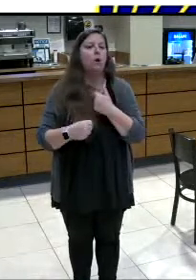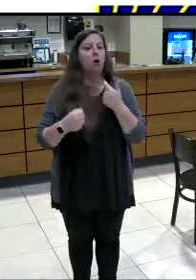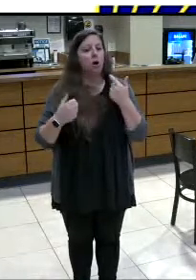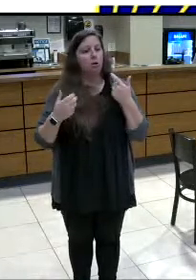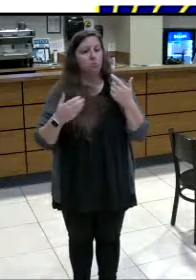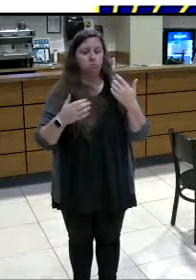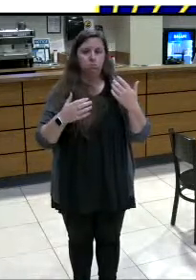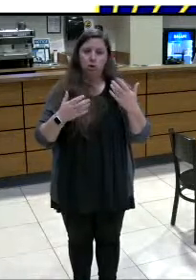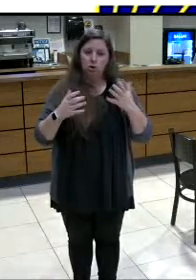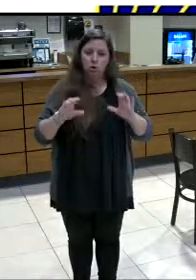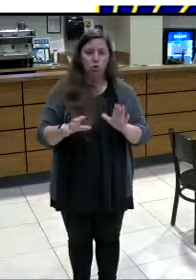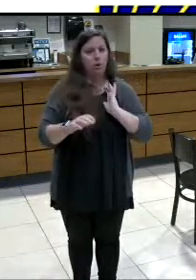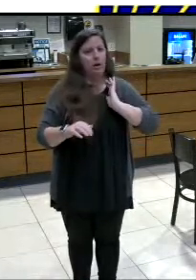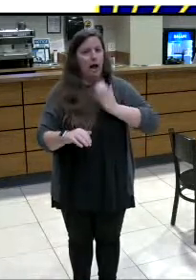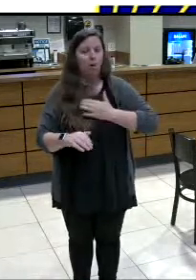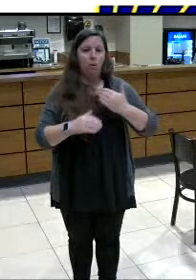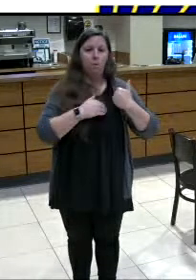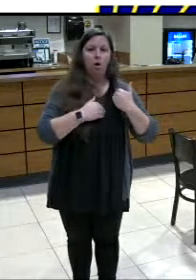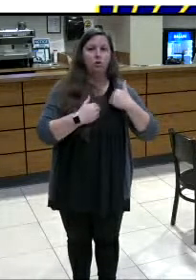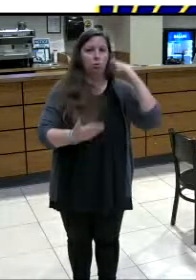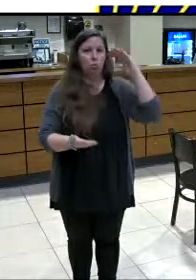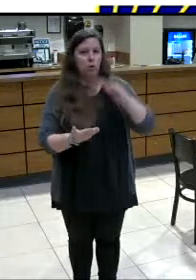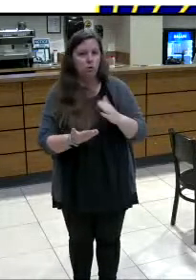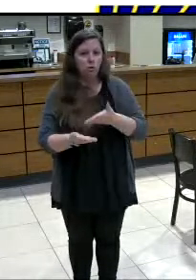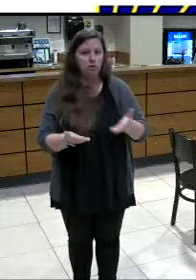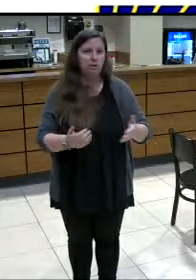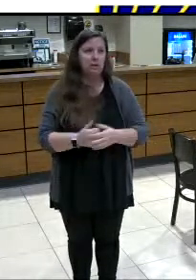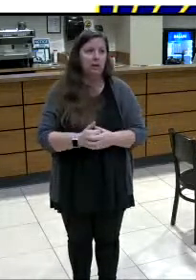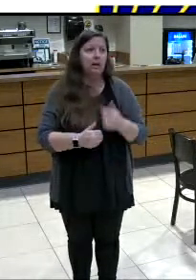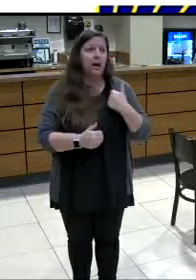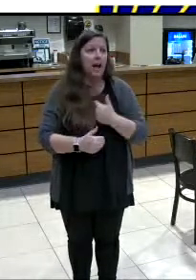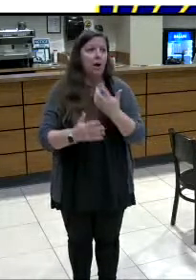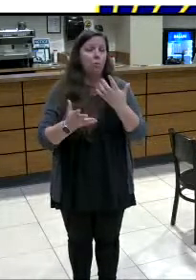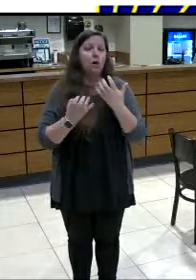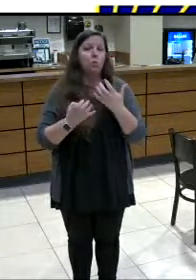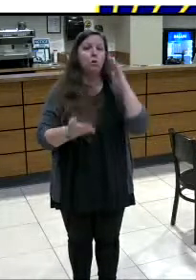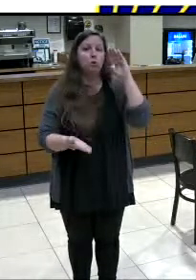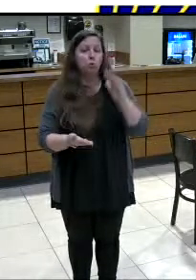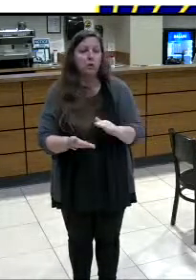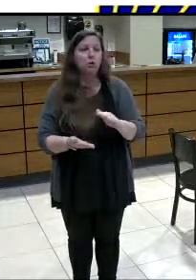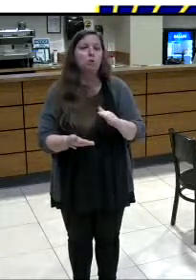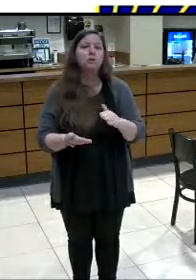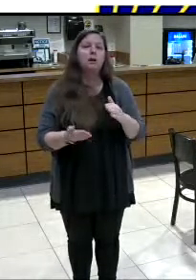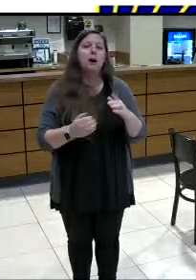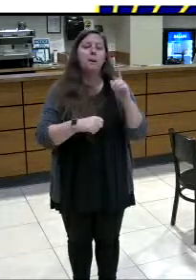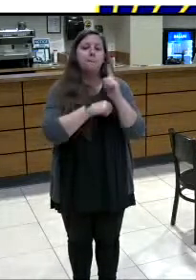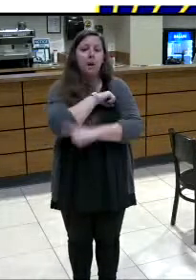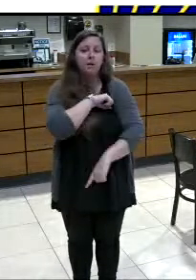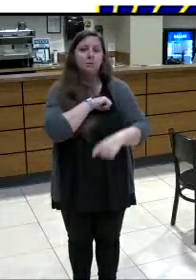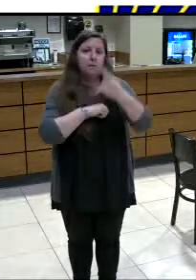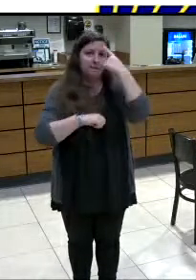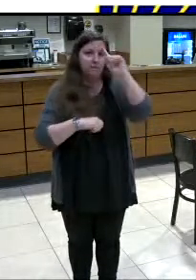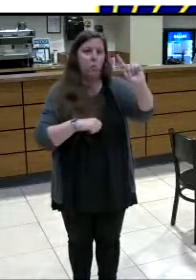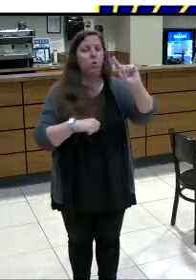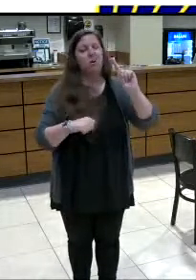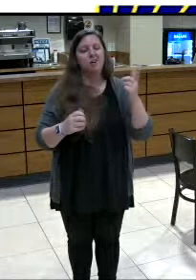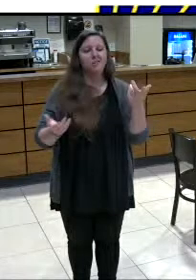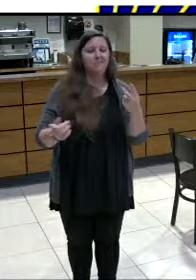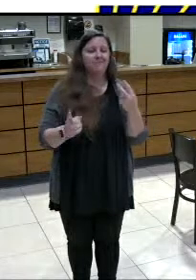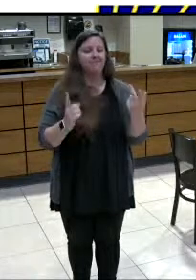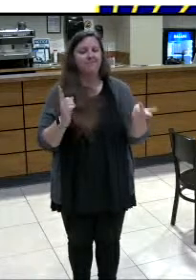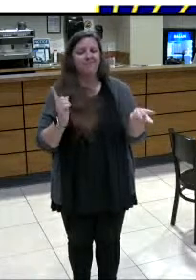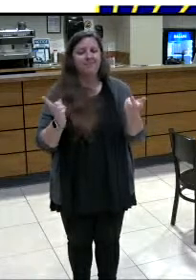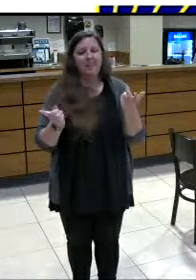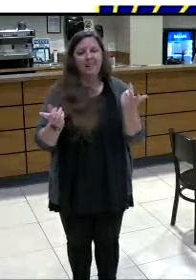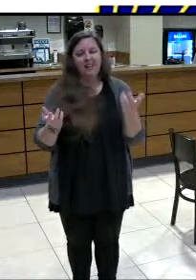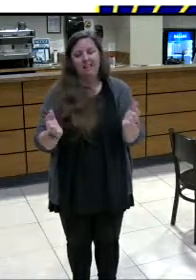reduce the use of exclusionary practices in our schools for subjective offenses. That doesn't mean that we will not hold our kids accountable for the actions